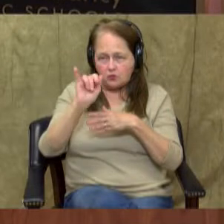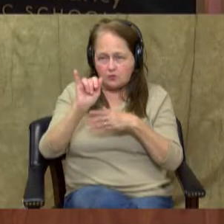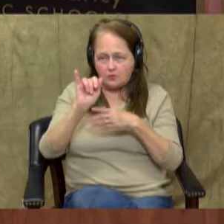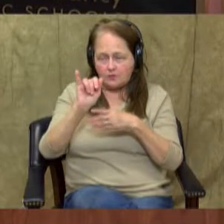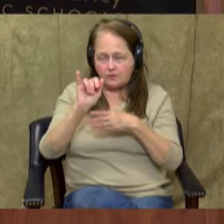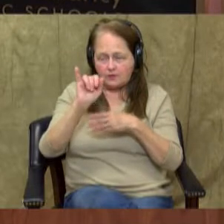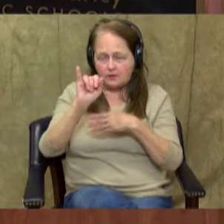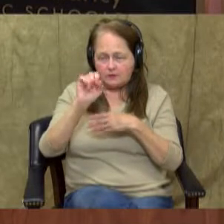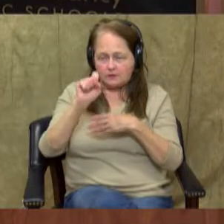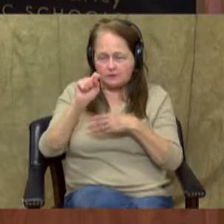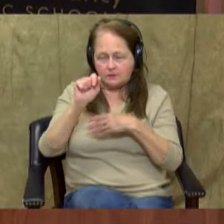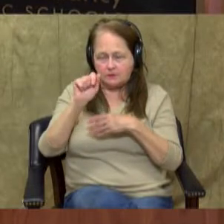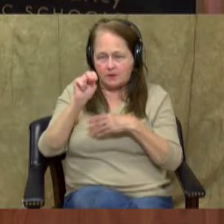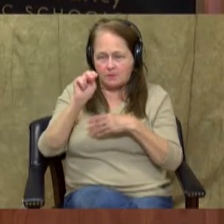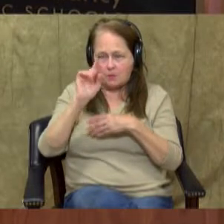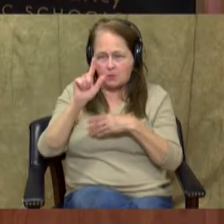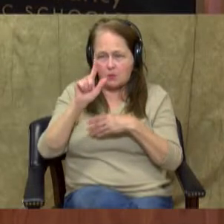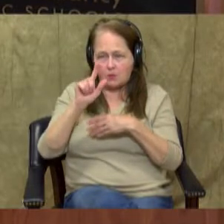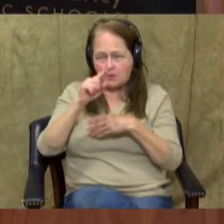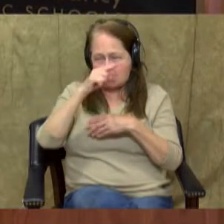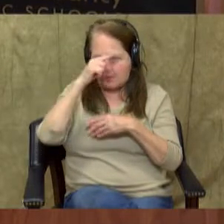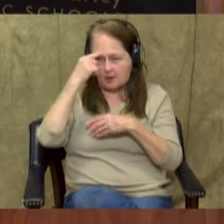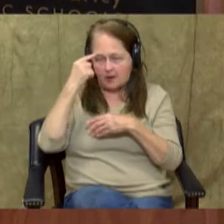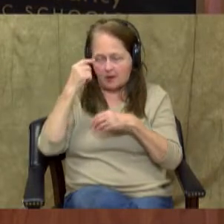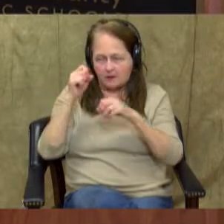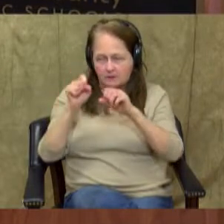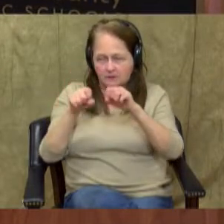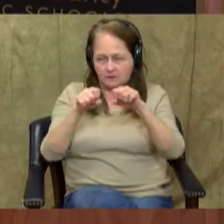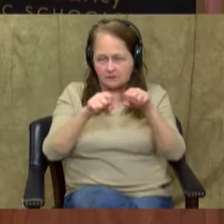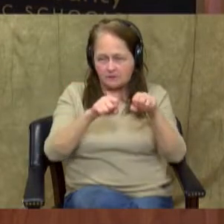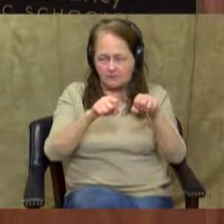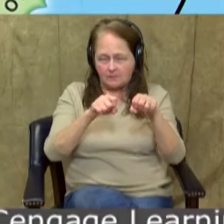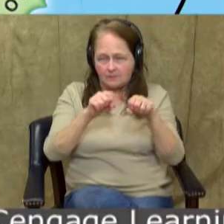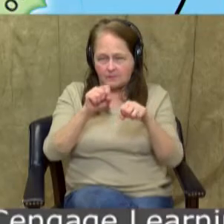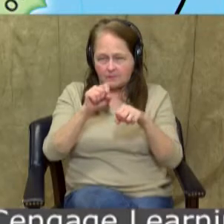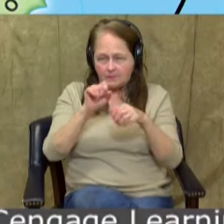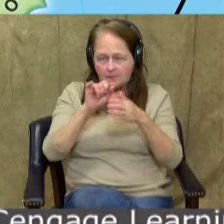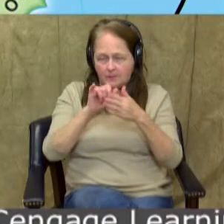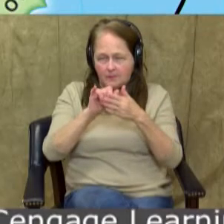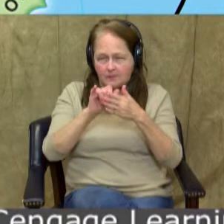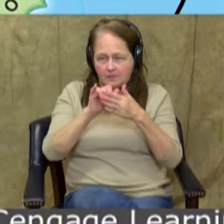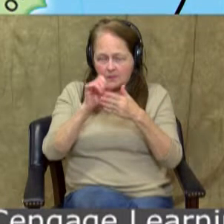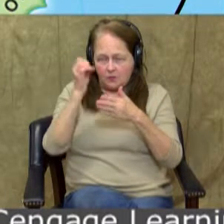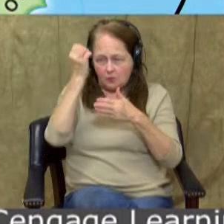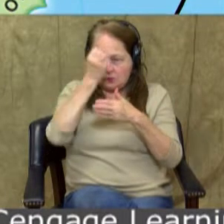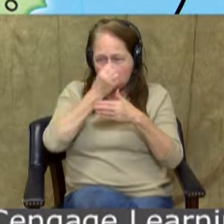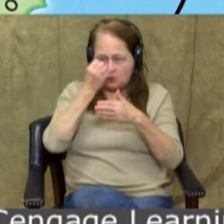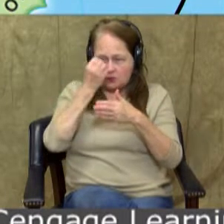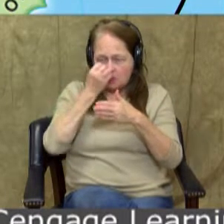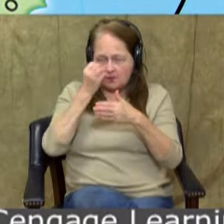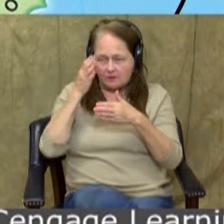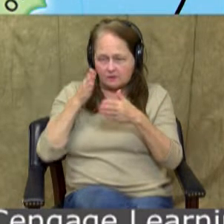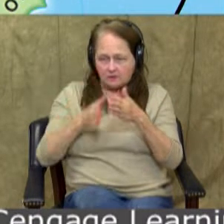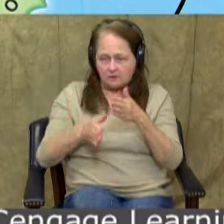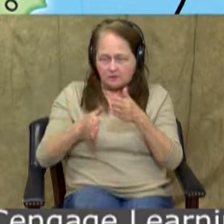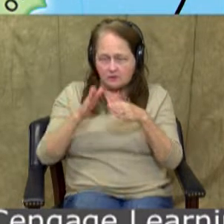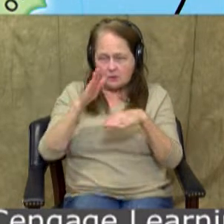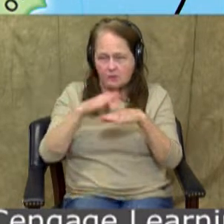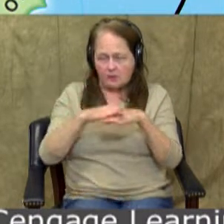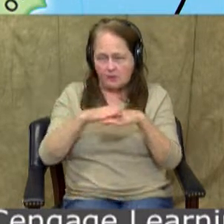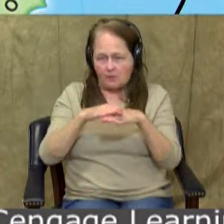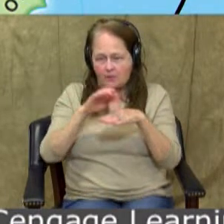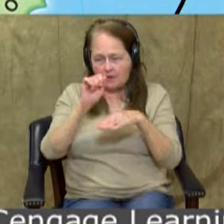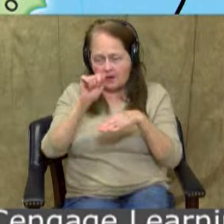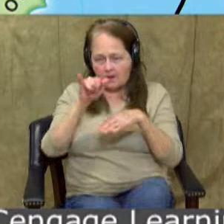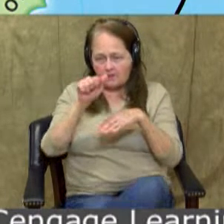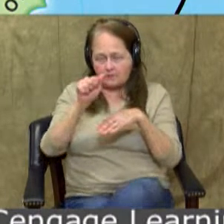see Istanbul right there on the Black Sea. Part of Istanbul is in the European side and part is on the